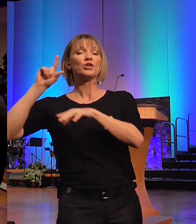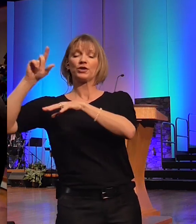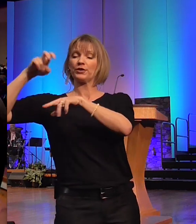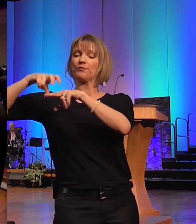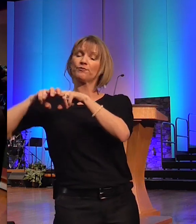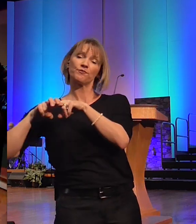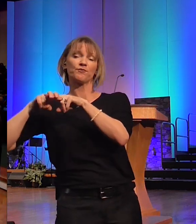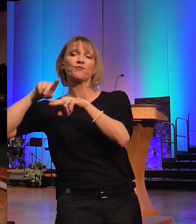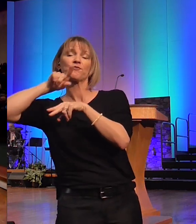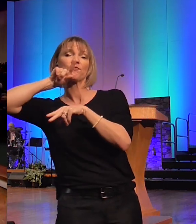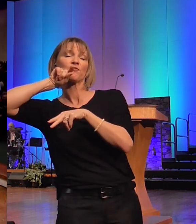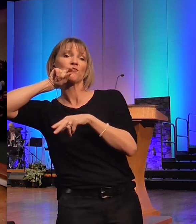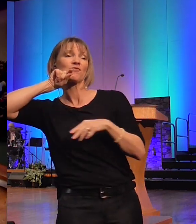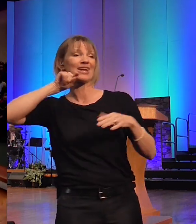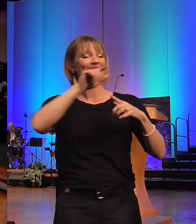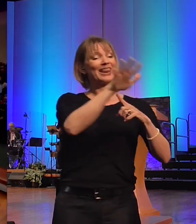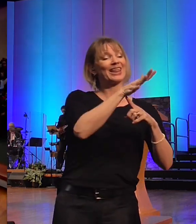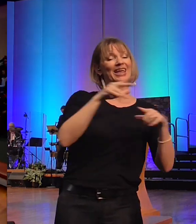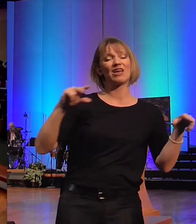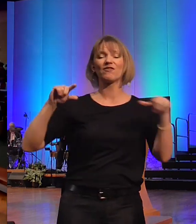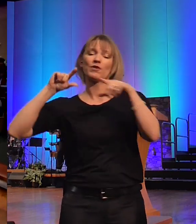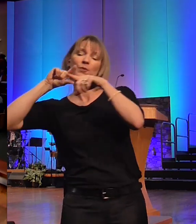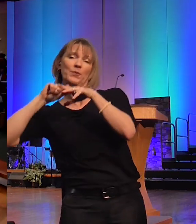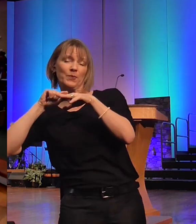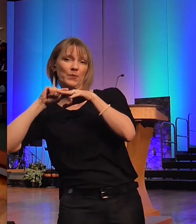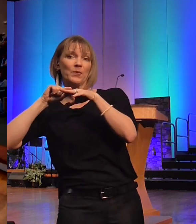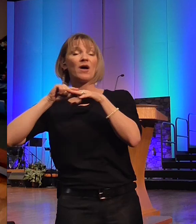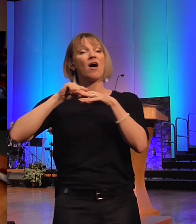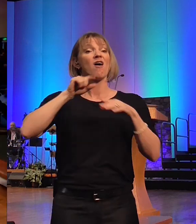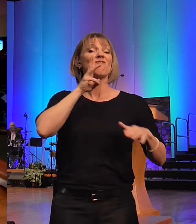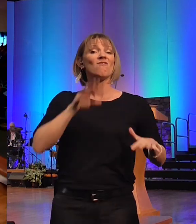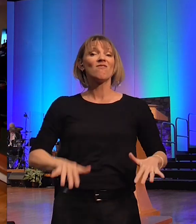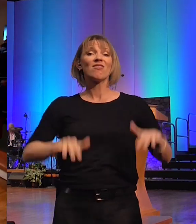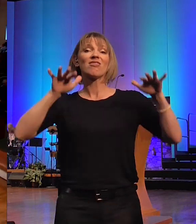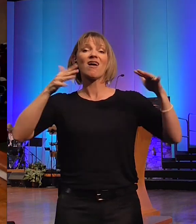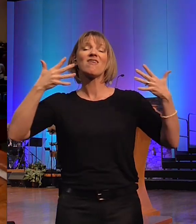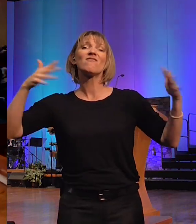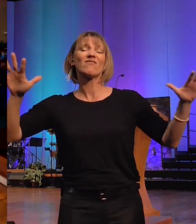her mouth. After the flood, all the colors came out.